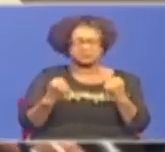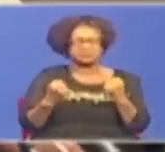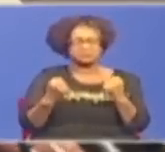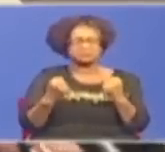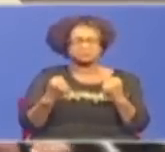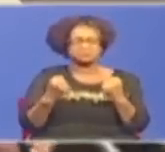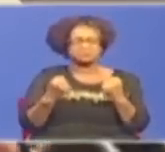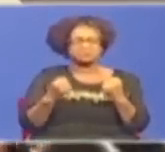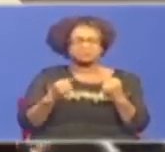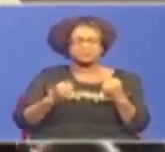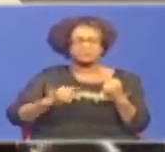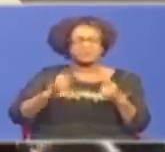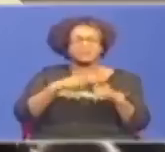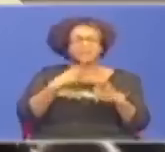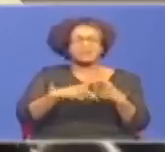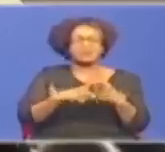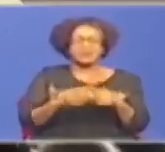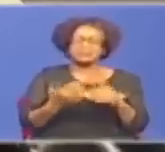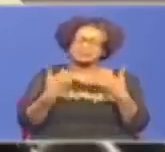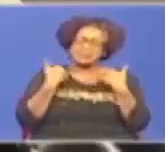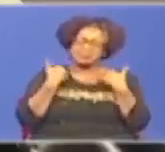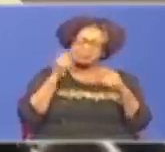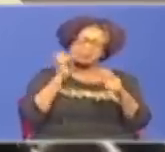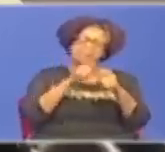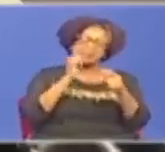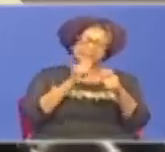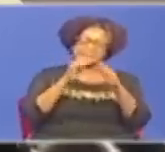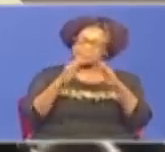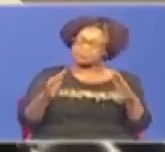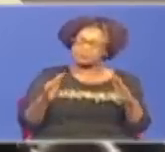Kutoka hapo anaenda kulala kwa nyumba ya mabati.